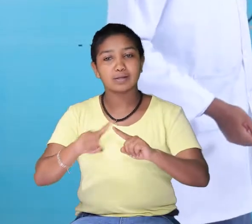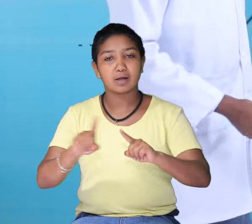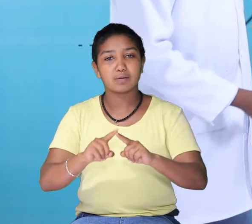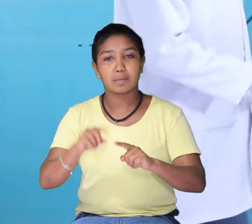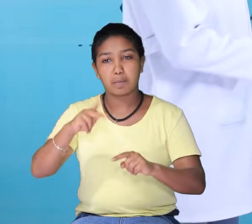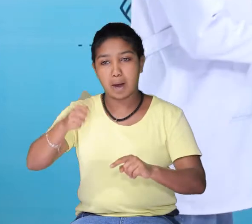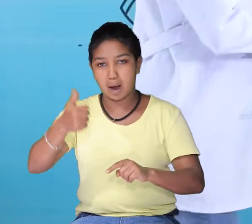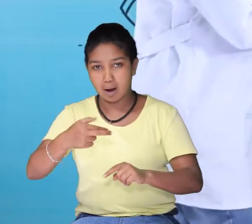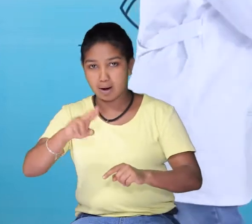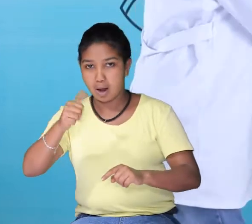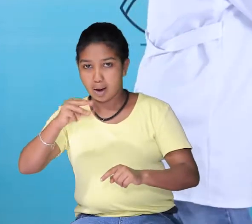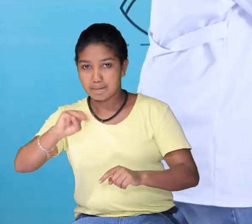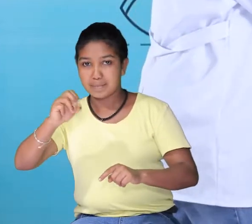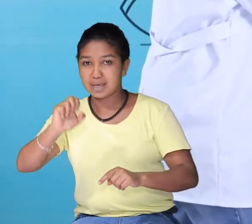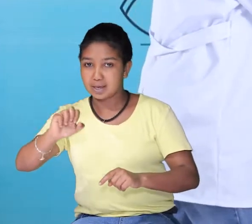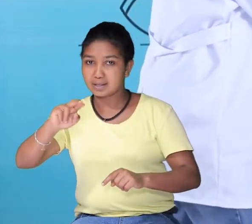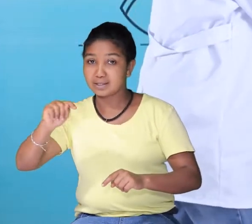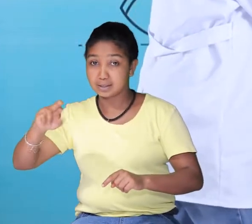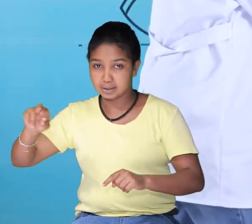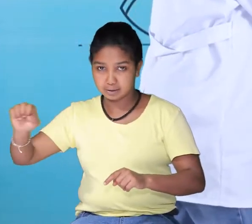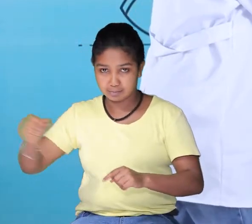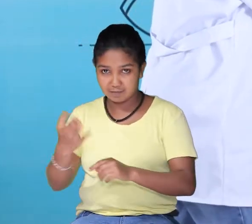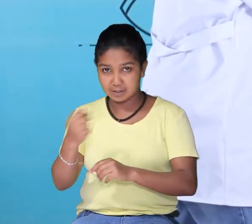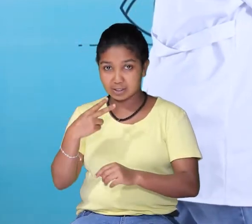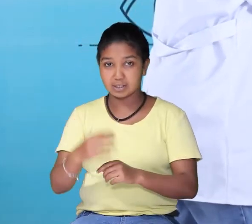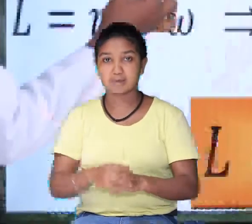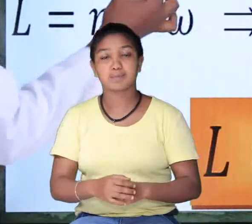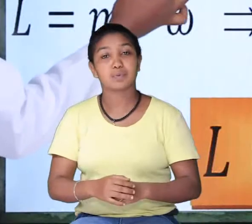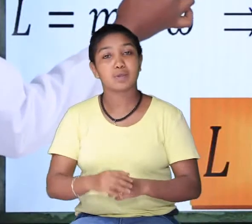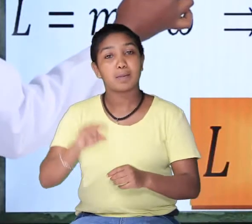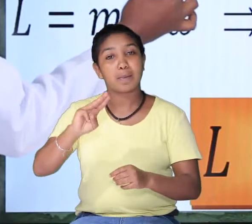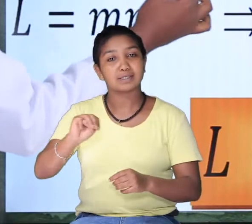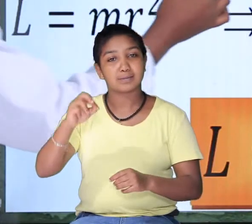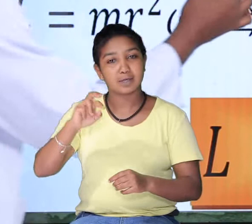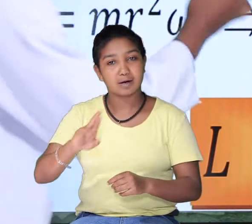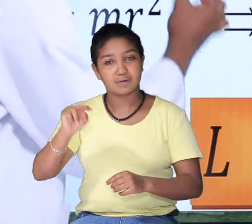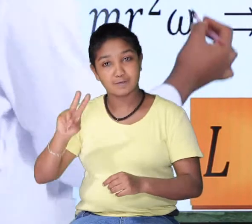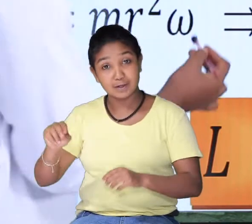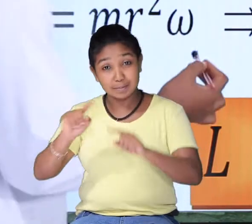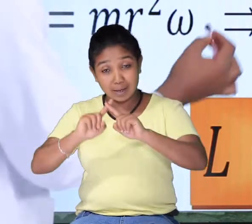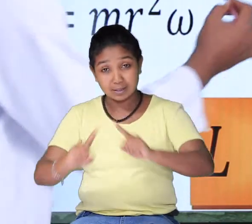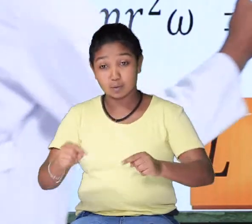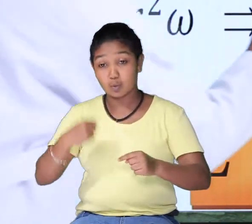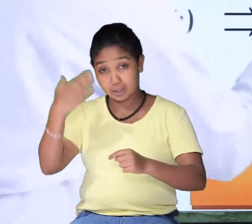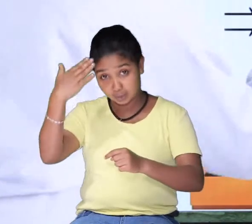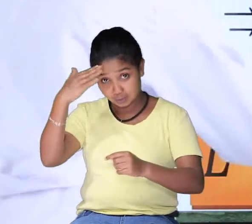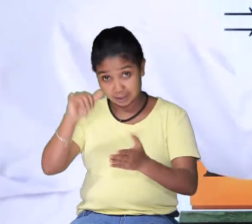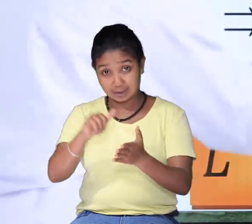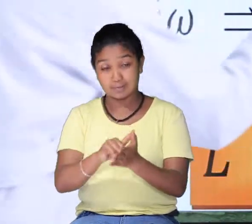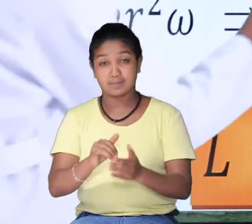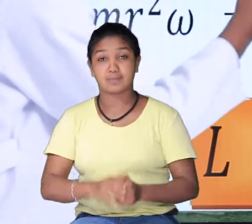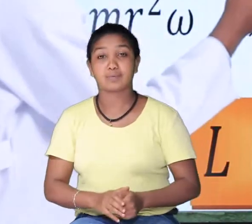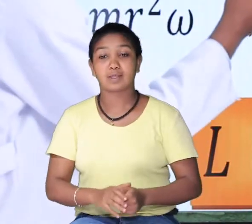angular parameters? Previously we have said that mass times r times v, but we know that